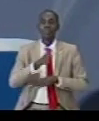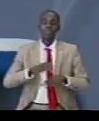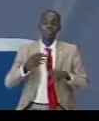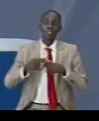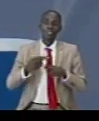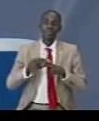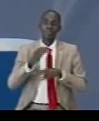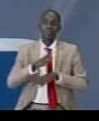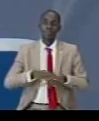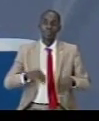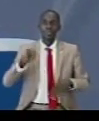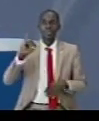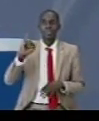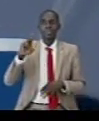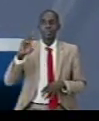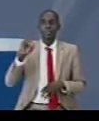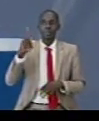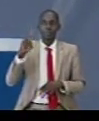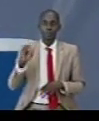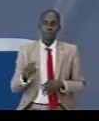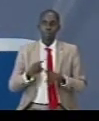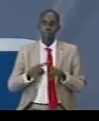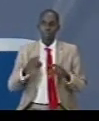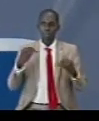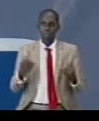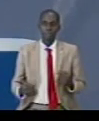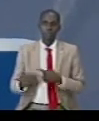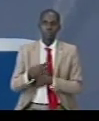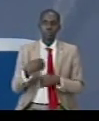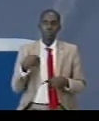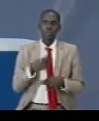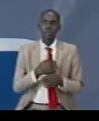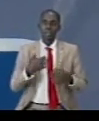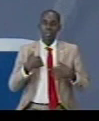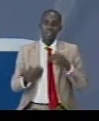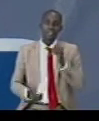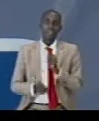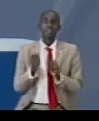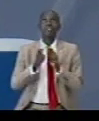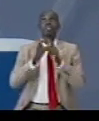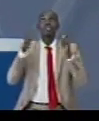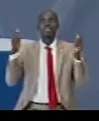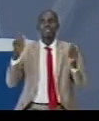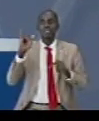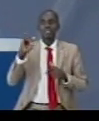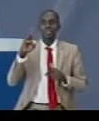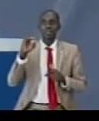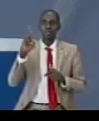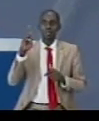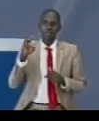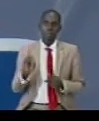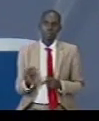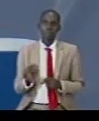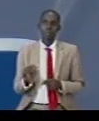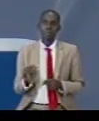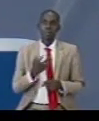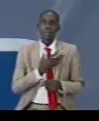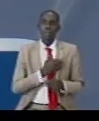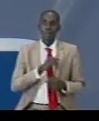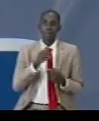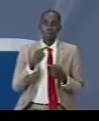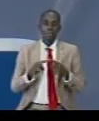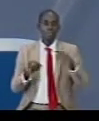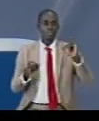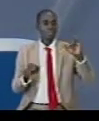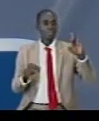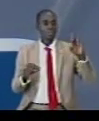But today, we have greater Iroko. And when Iroko meets